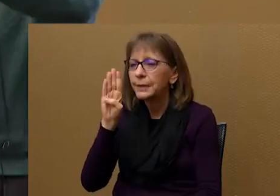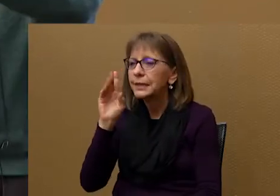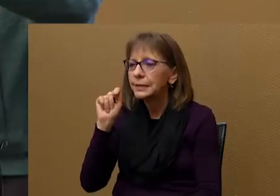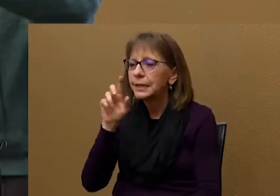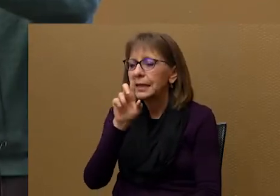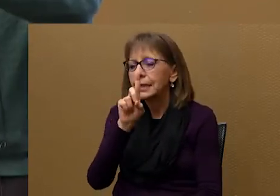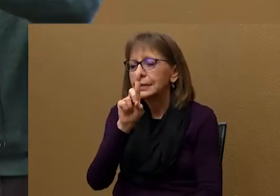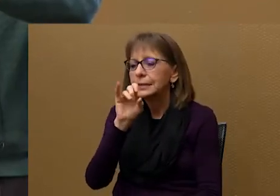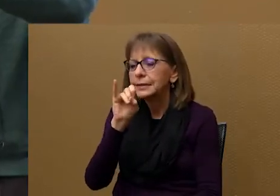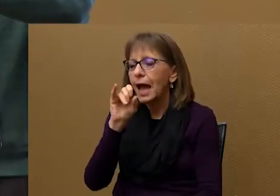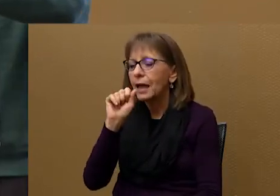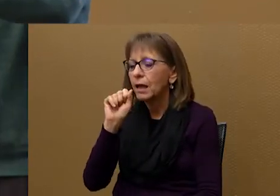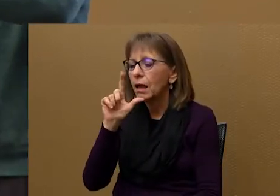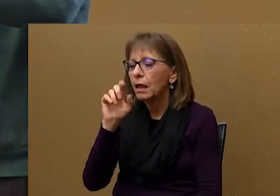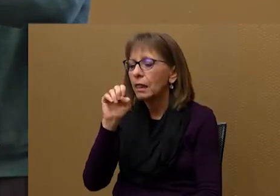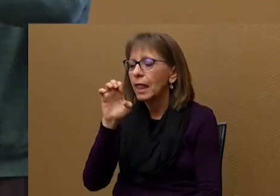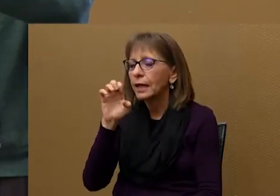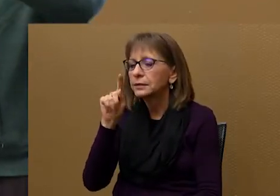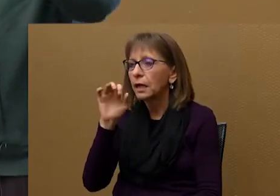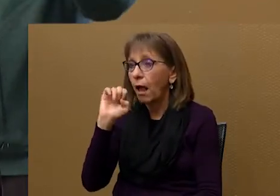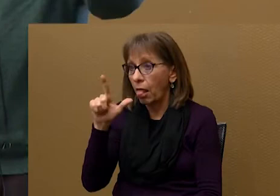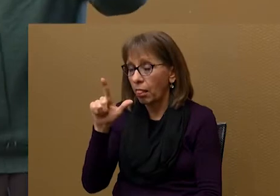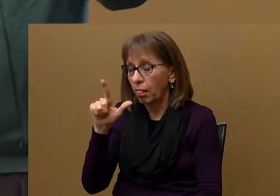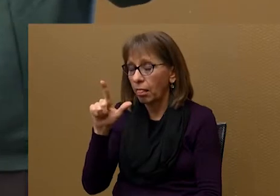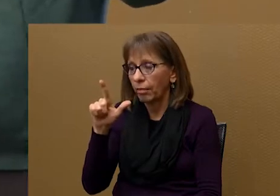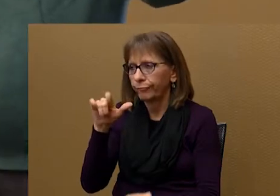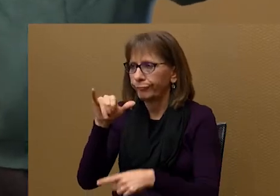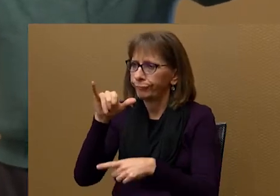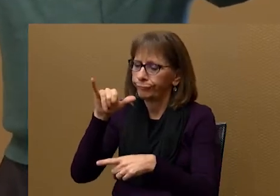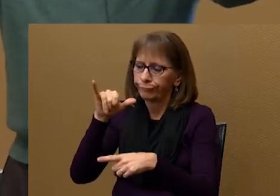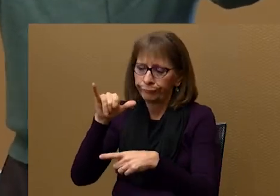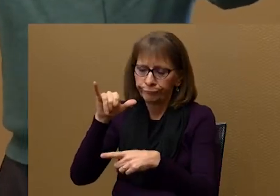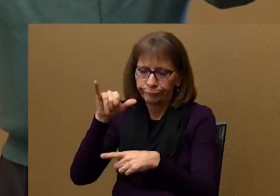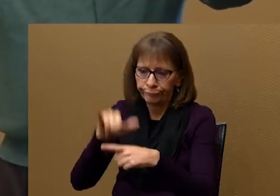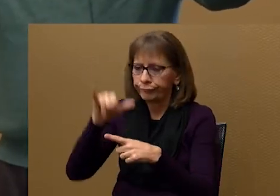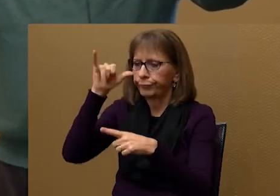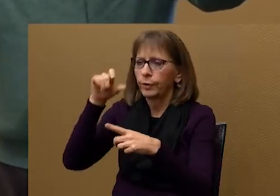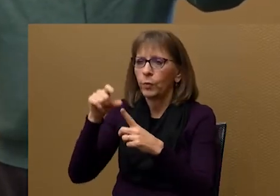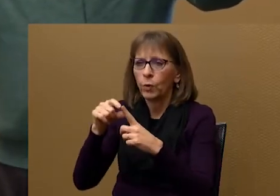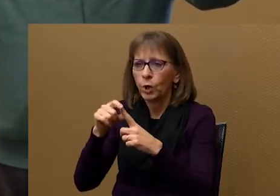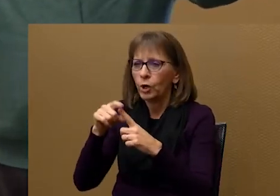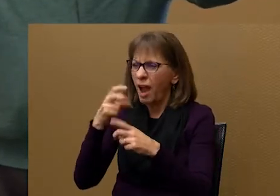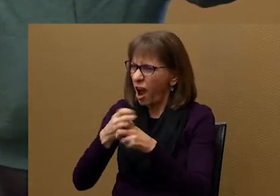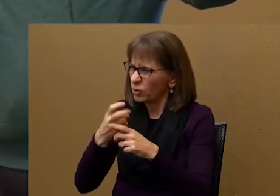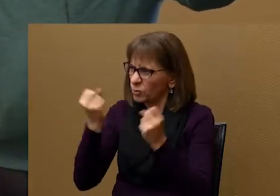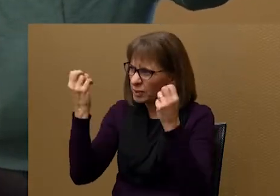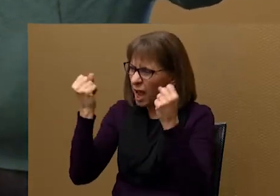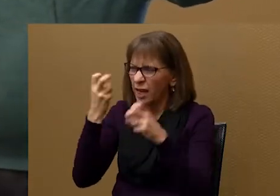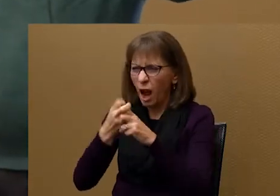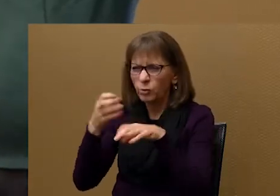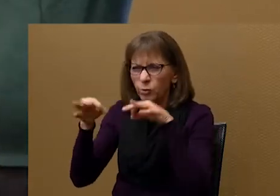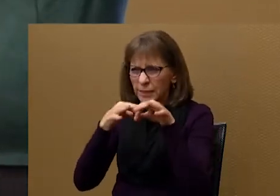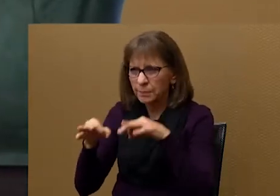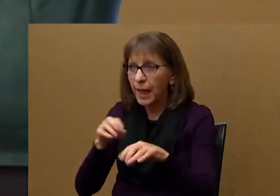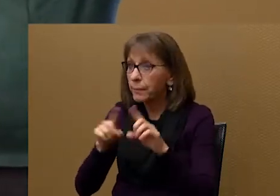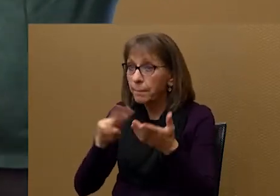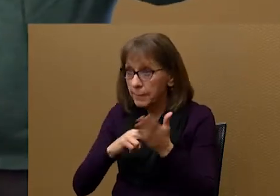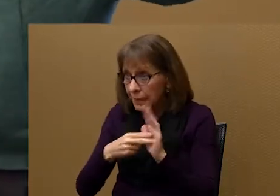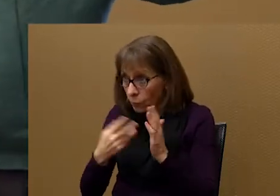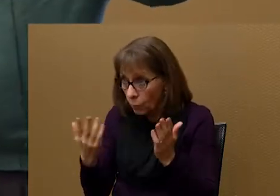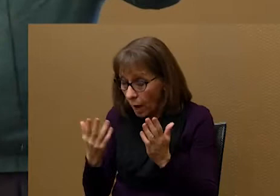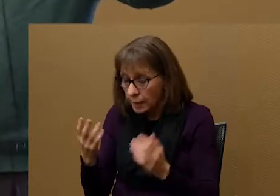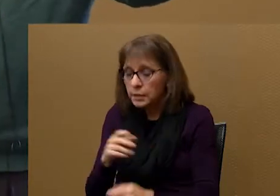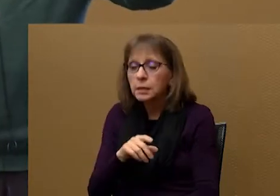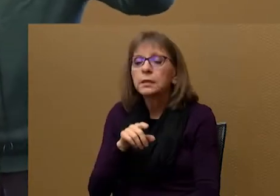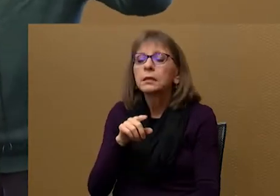mentioned dialectical behavior therapy before. There's this word dialectical. It's one of these big words that's